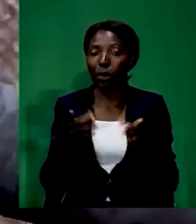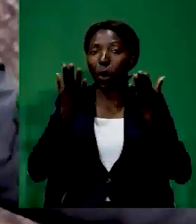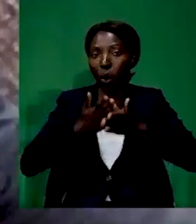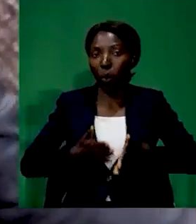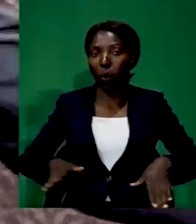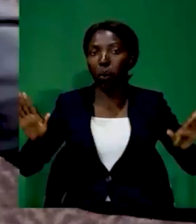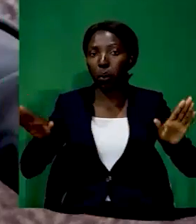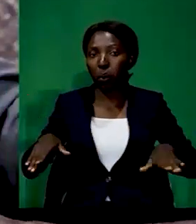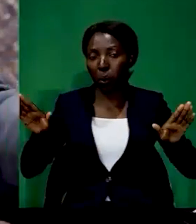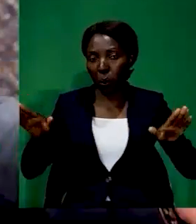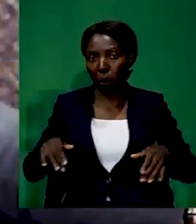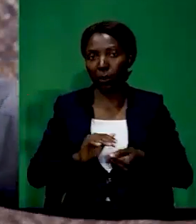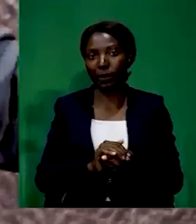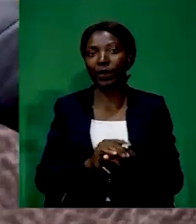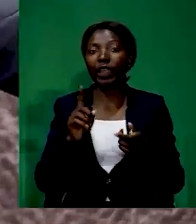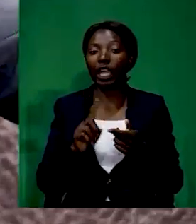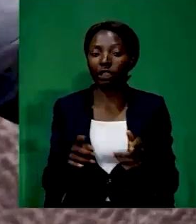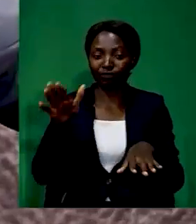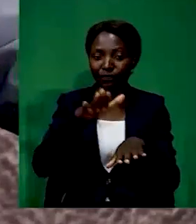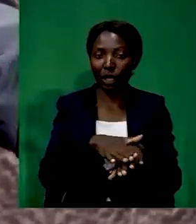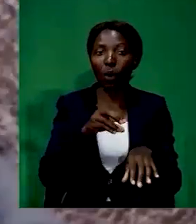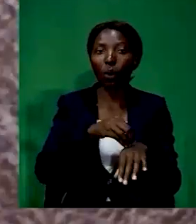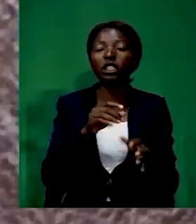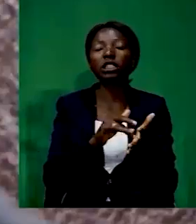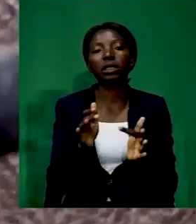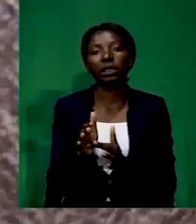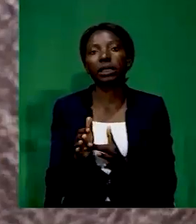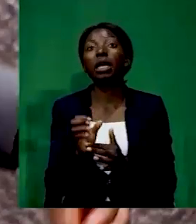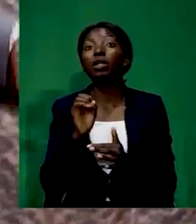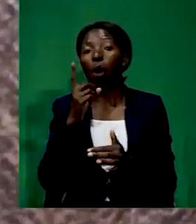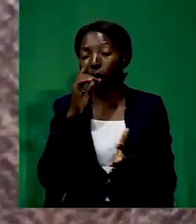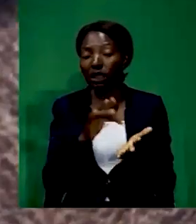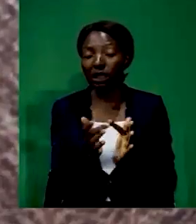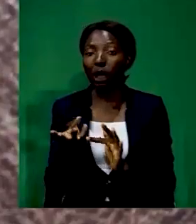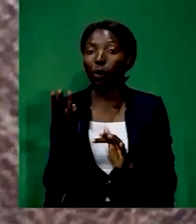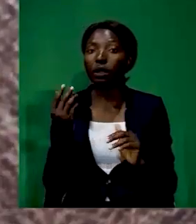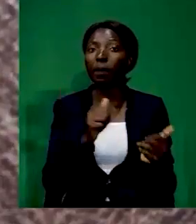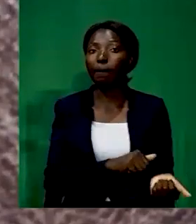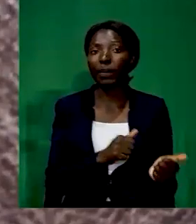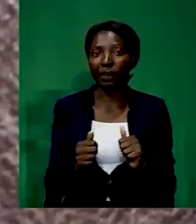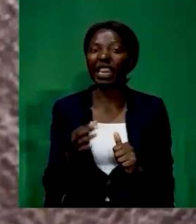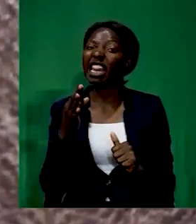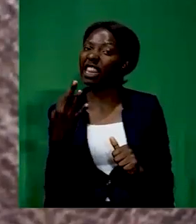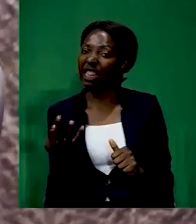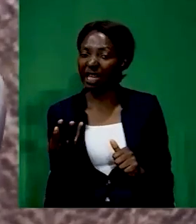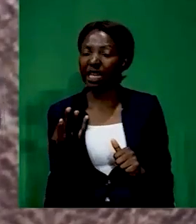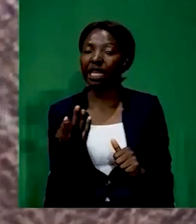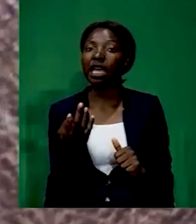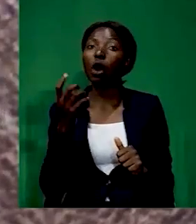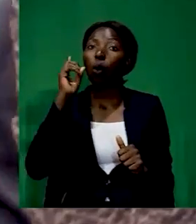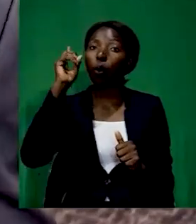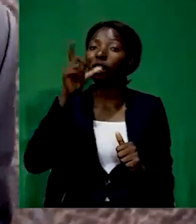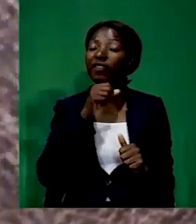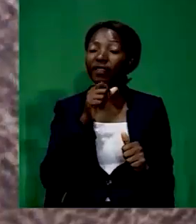munjiva in the form of a dove ukamhara pamusoro pake saka at the baptism of Christ the Trinity was